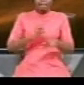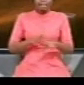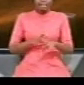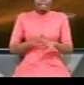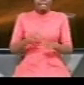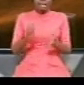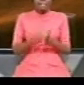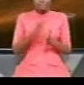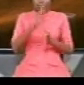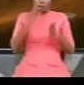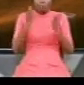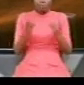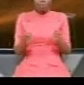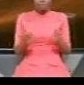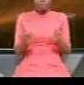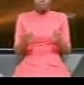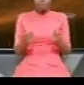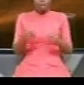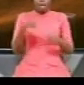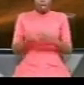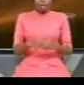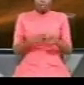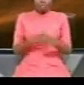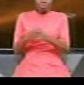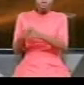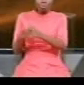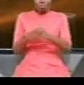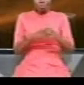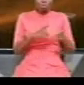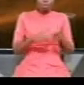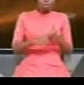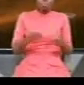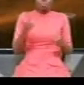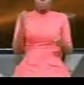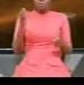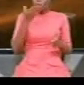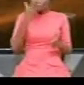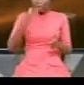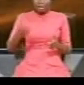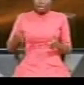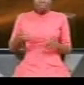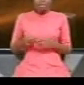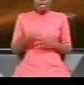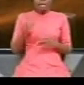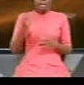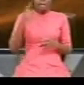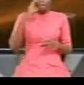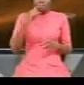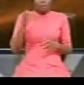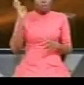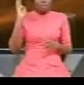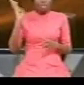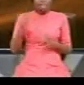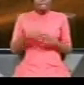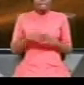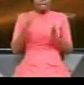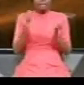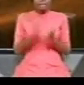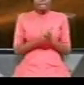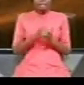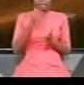feet that is swift in running to mischief, a false witness